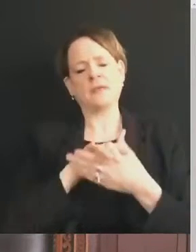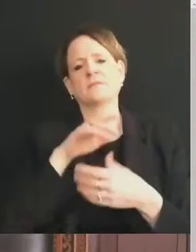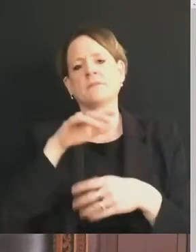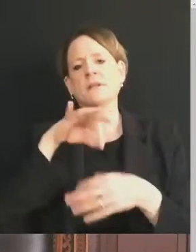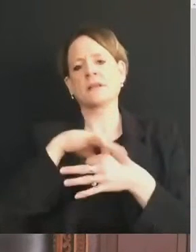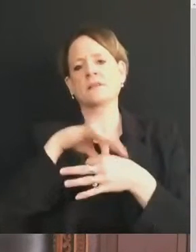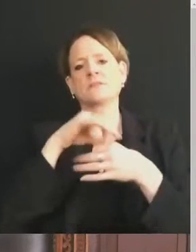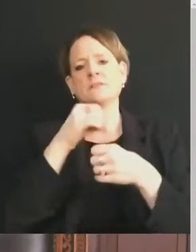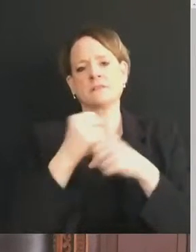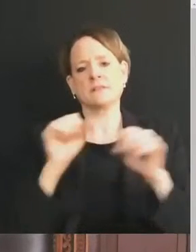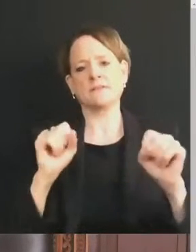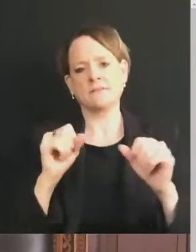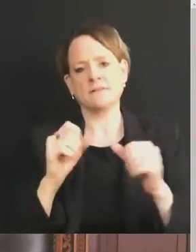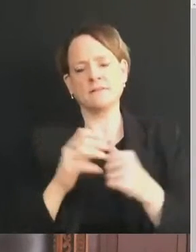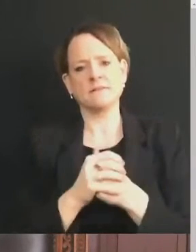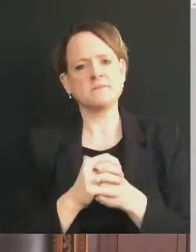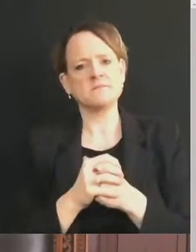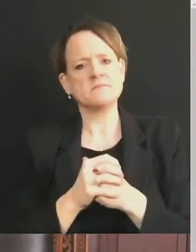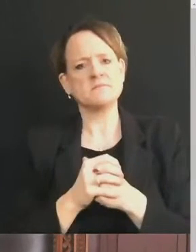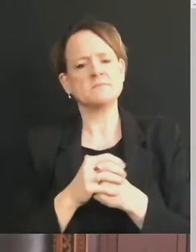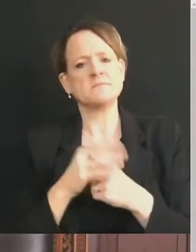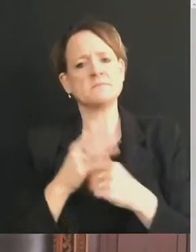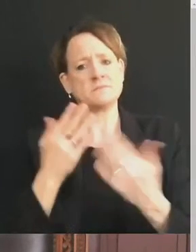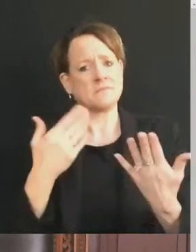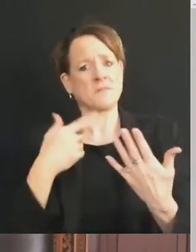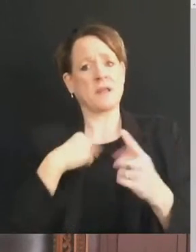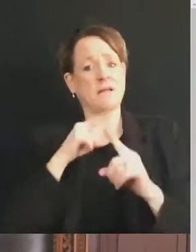and who